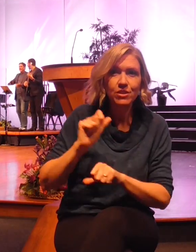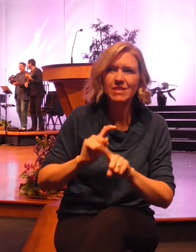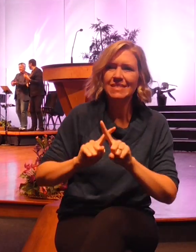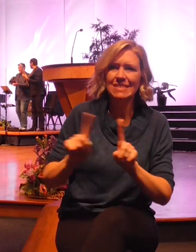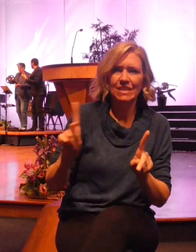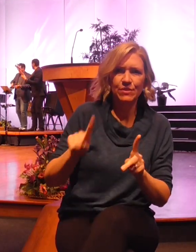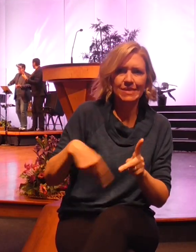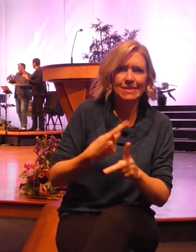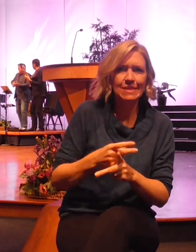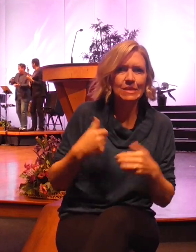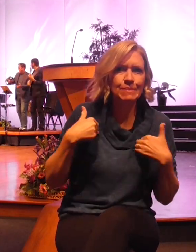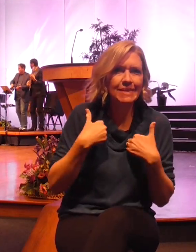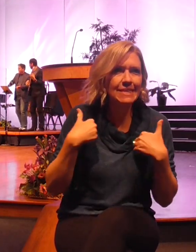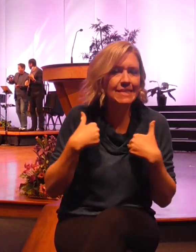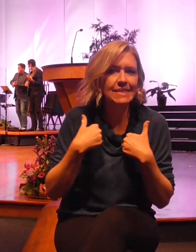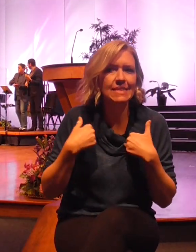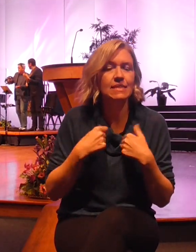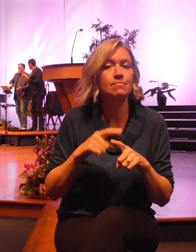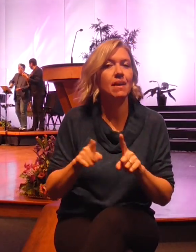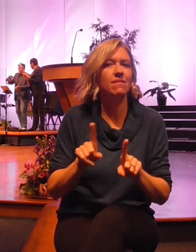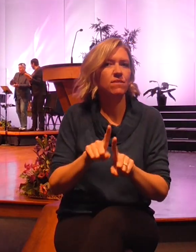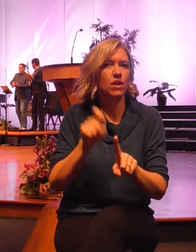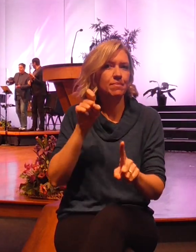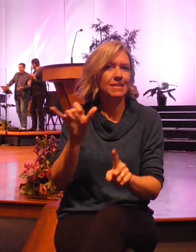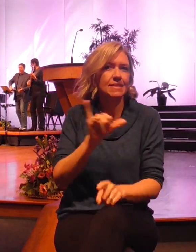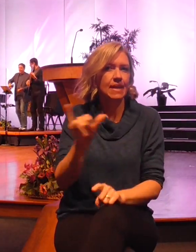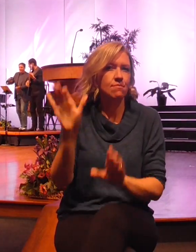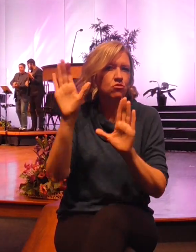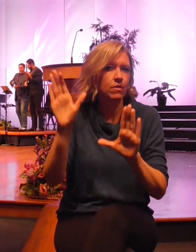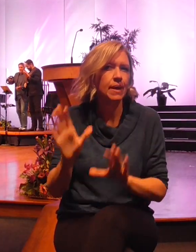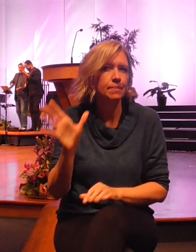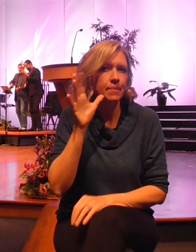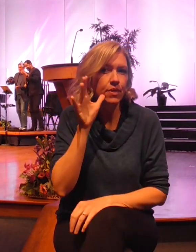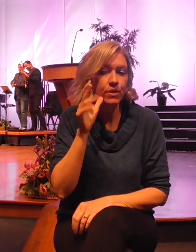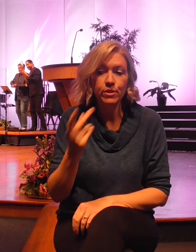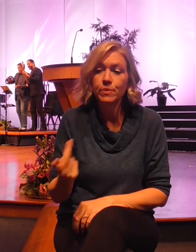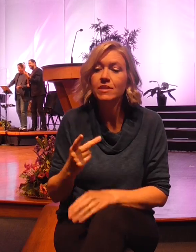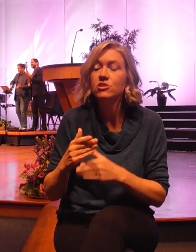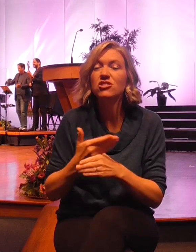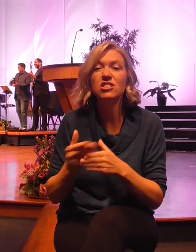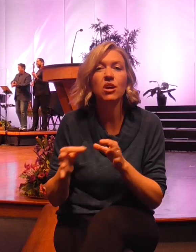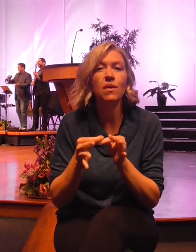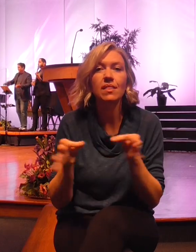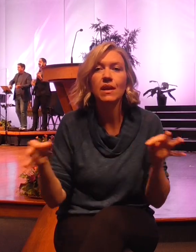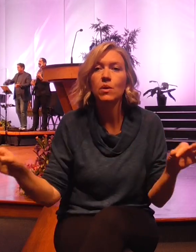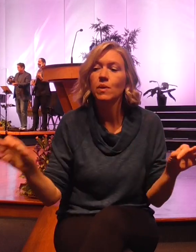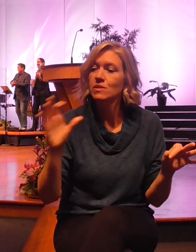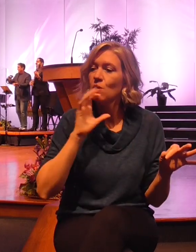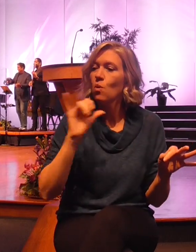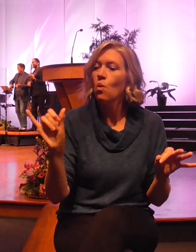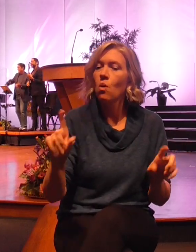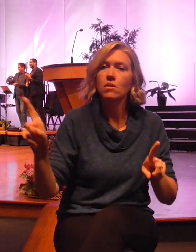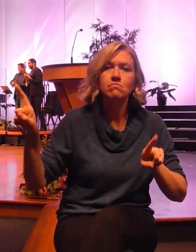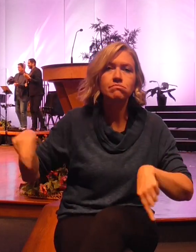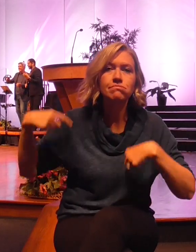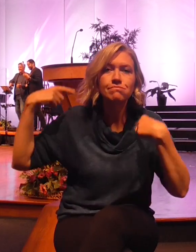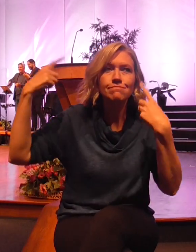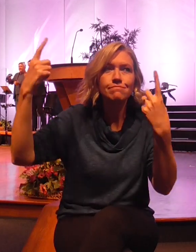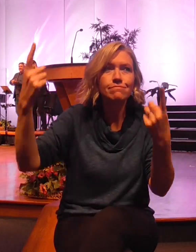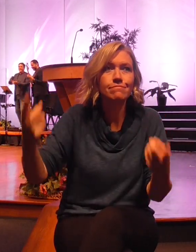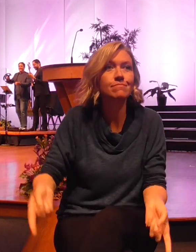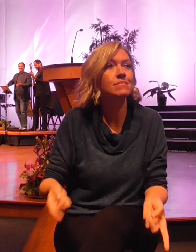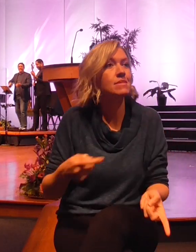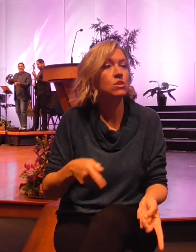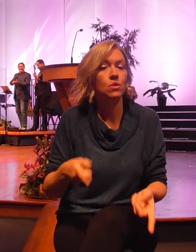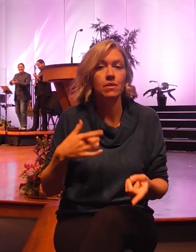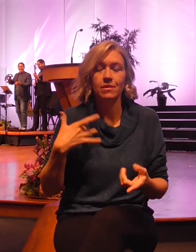We're different species from the one great mother. We share a language as old as time. You calm me